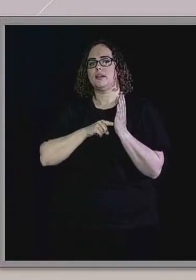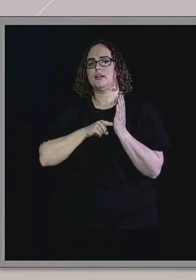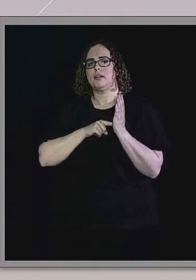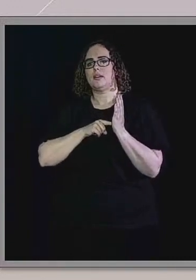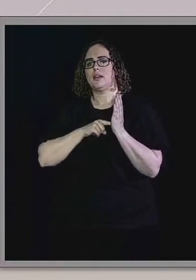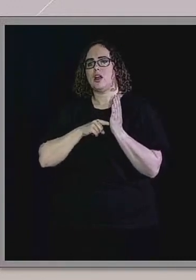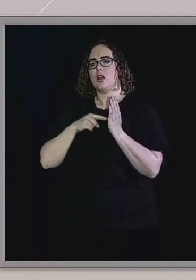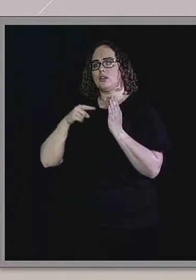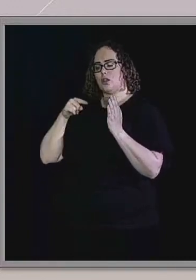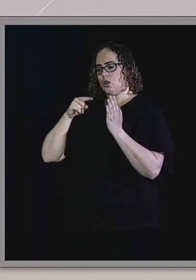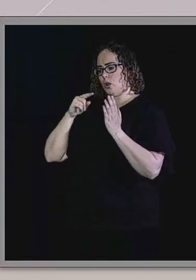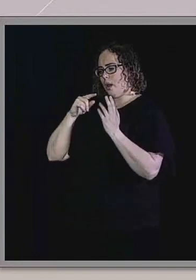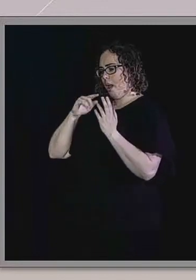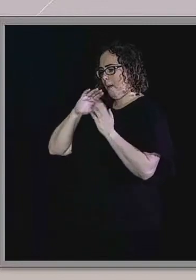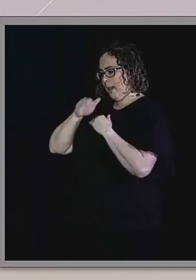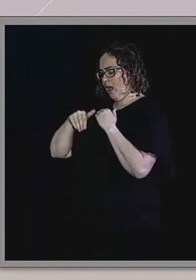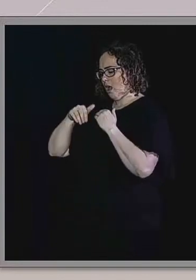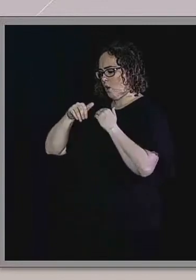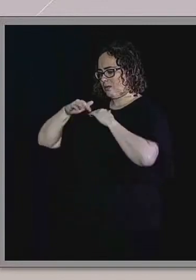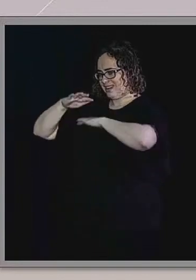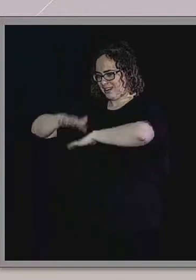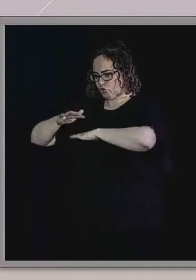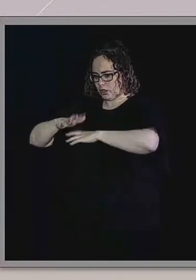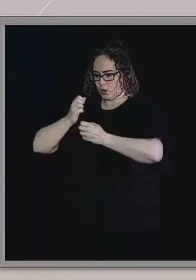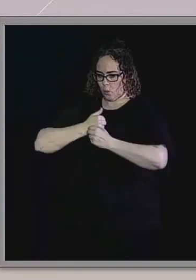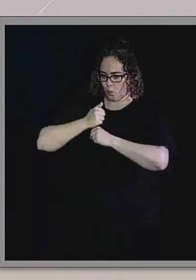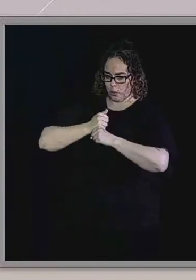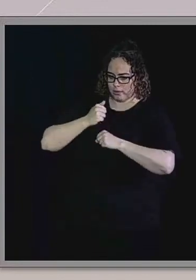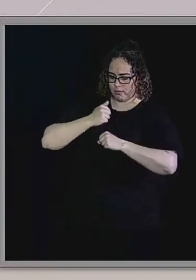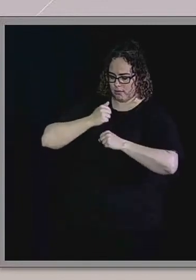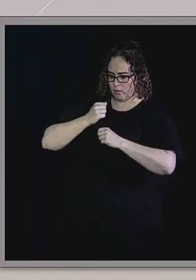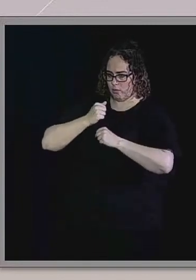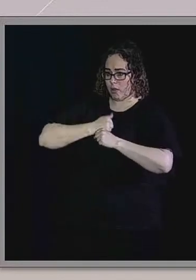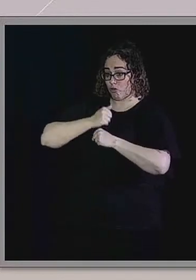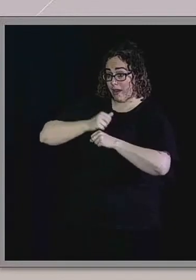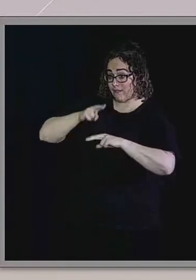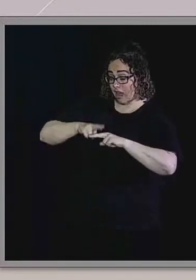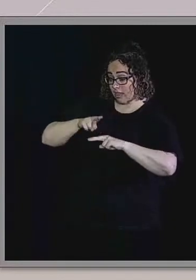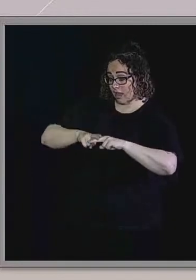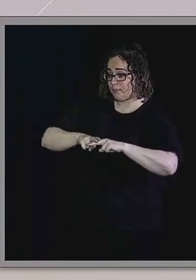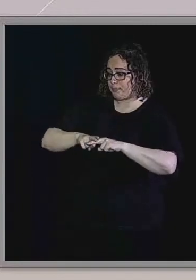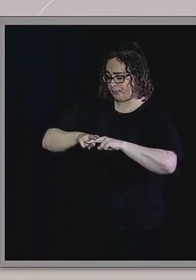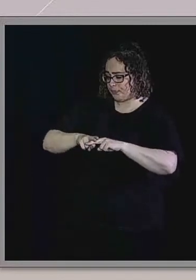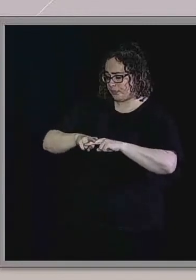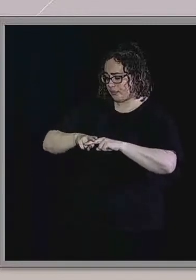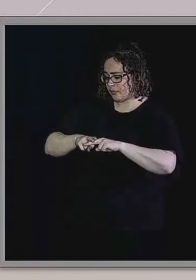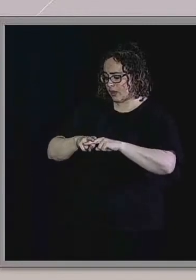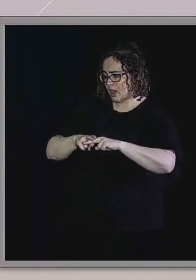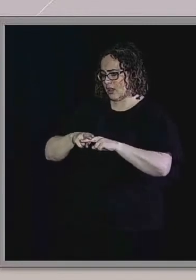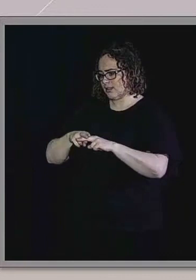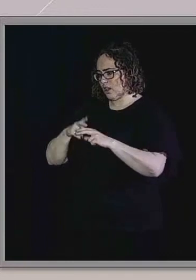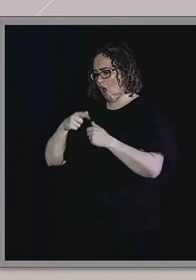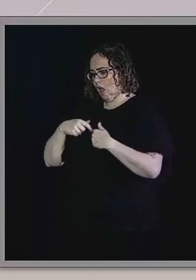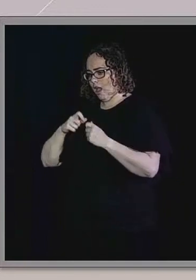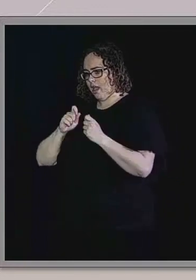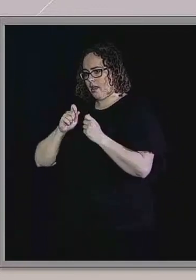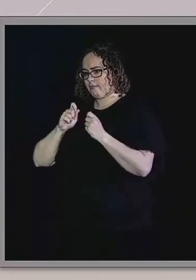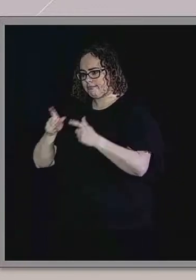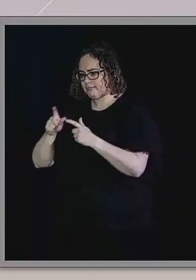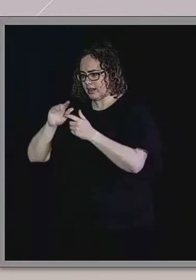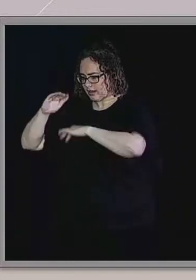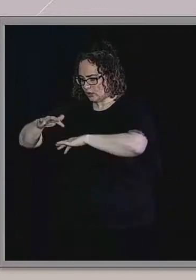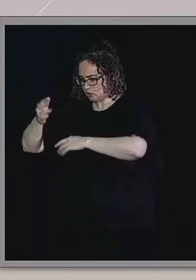my grandfather, and that's where I've been ever since, till I came back into town and up and down town. Sorry, but I never went back to school again. Everything about me is